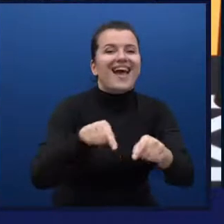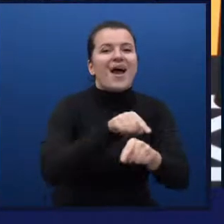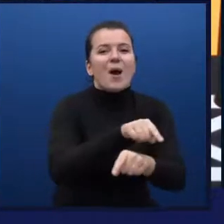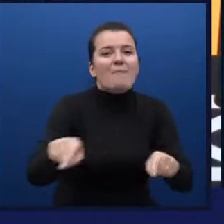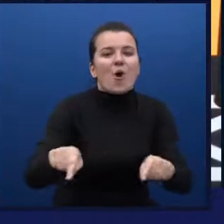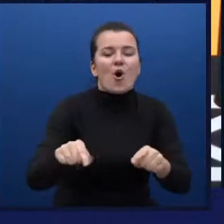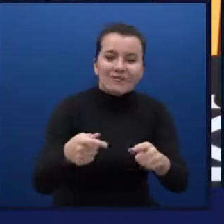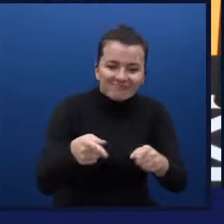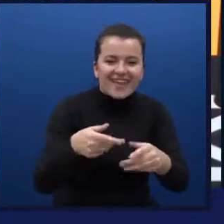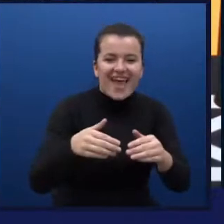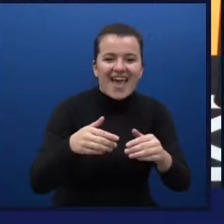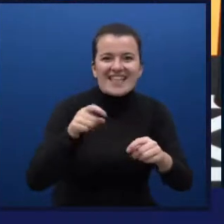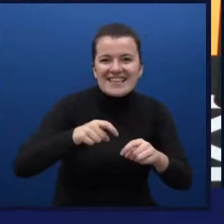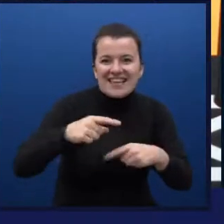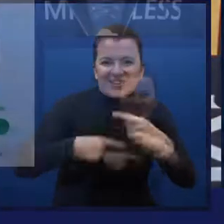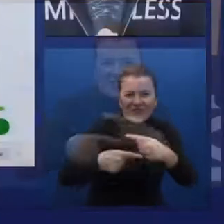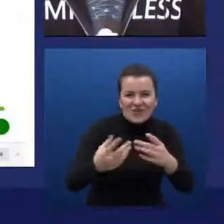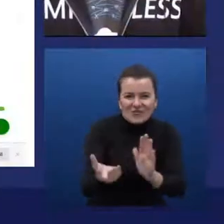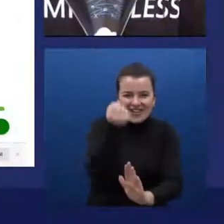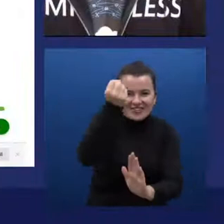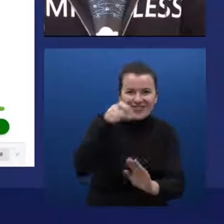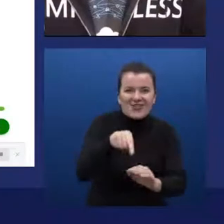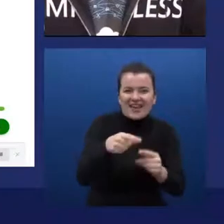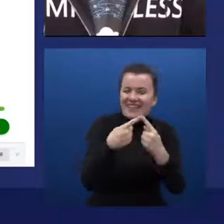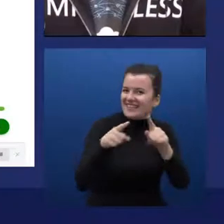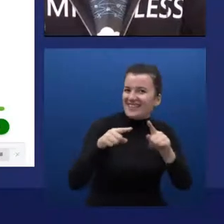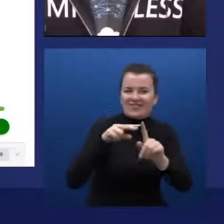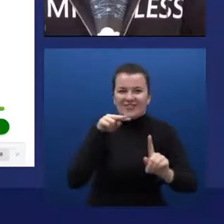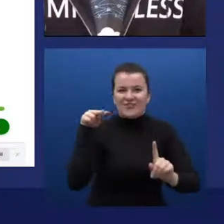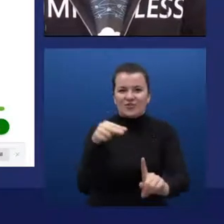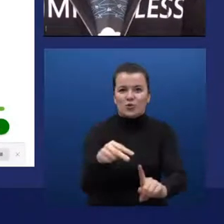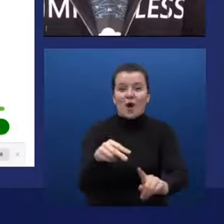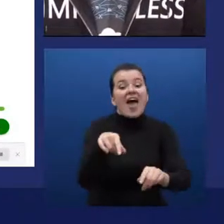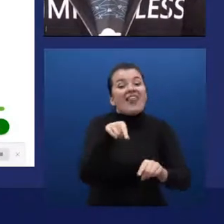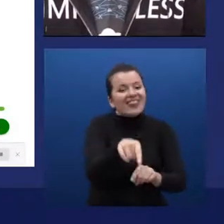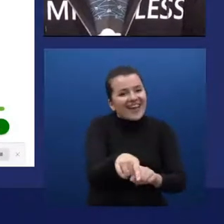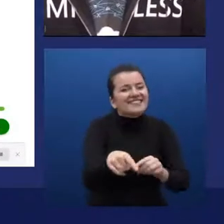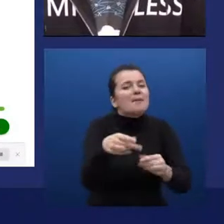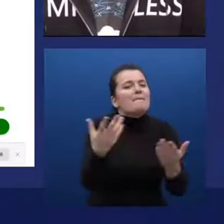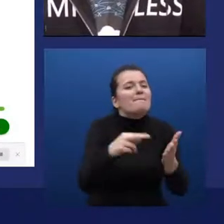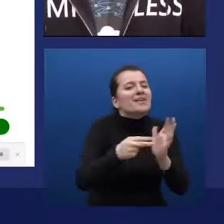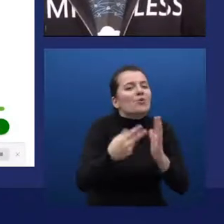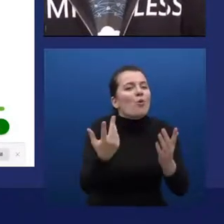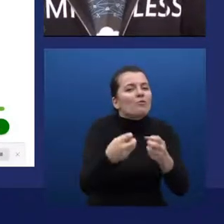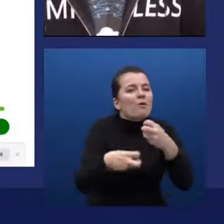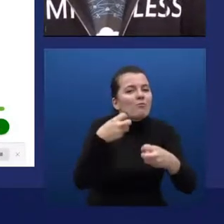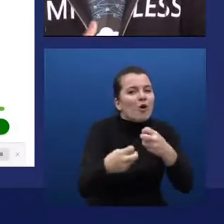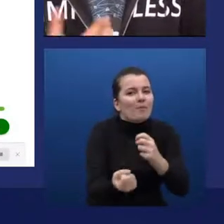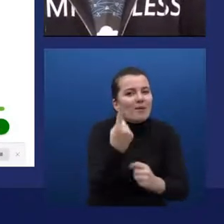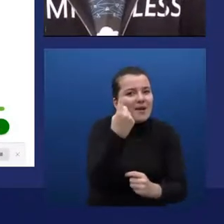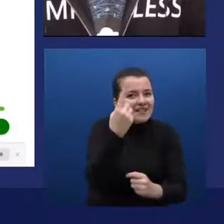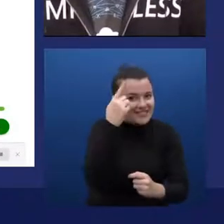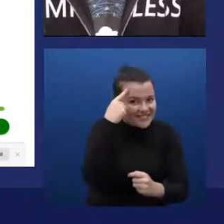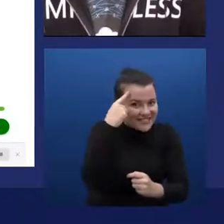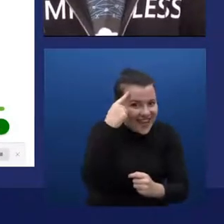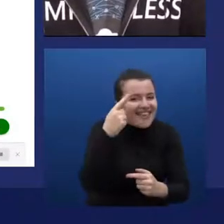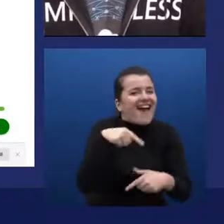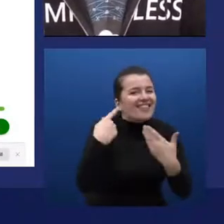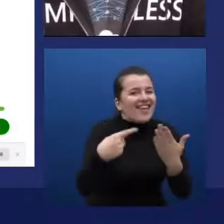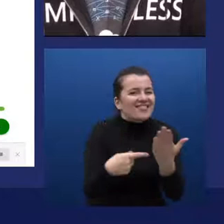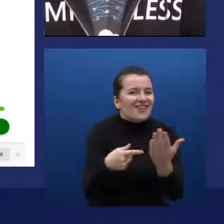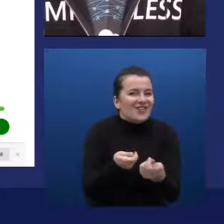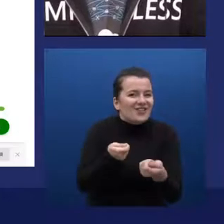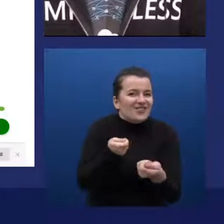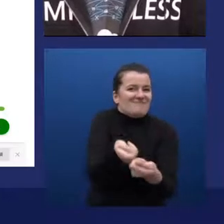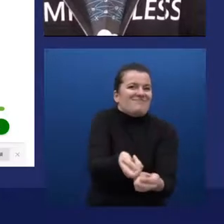Okay. So let's continue on. So now we've gotten the data, we've gotten the recall data, we've got the precision data. And as mentioned, the precision